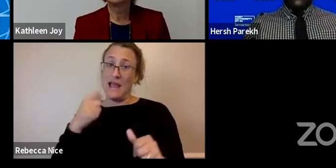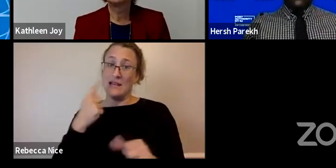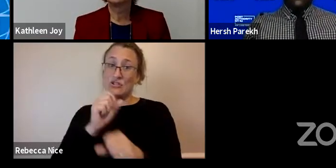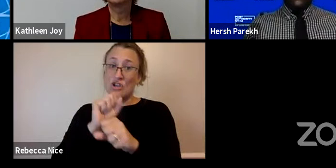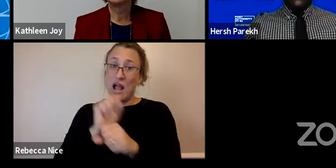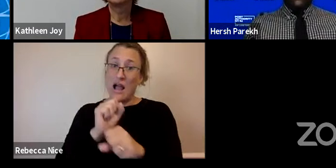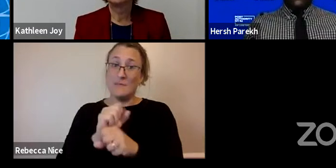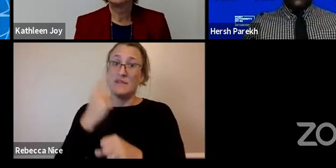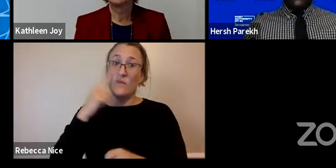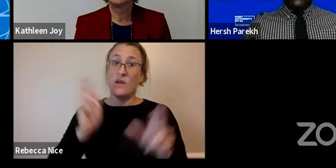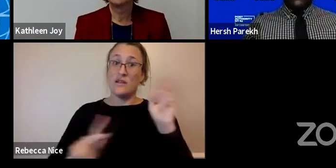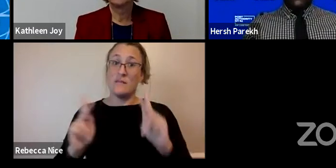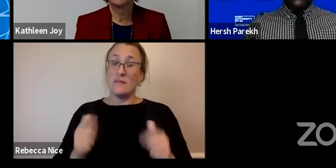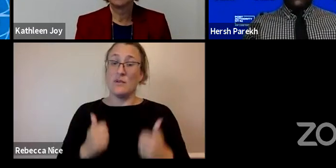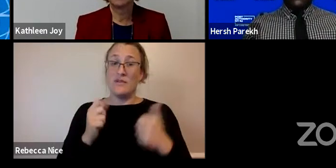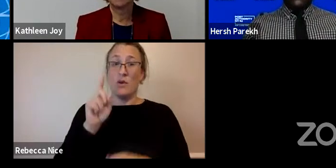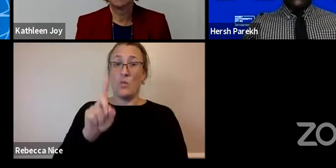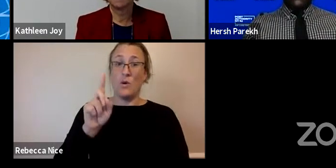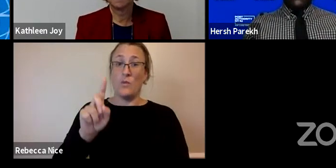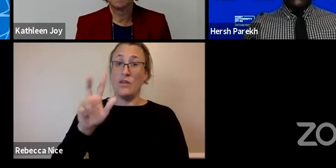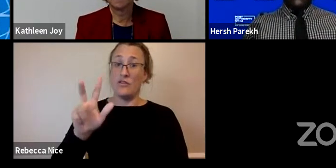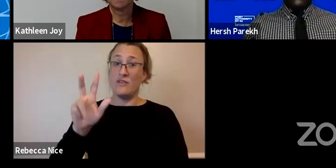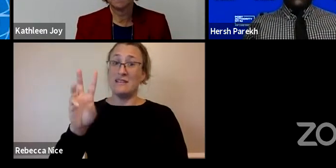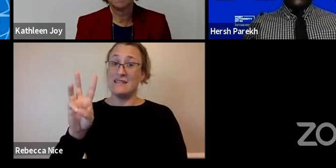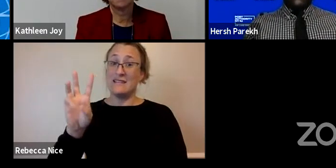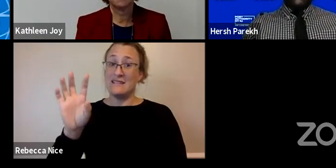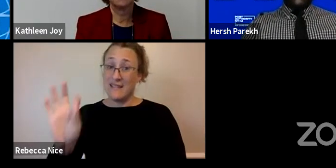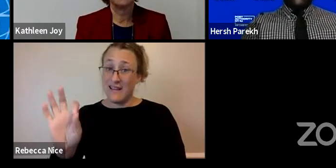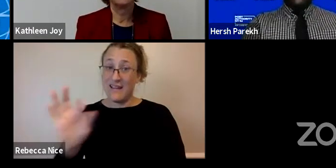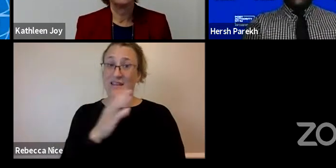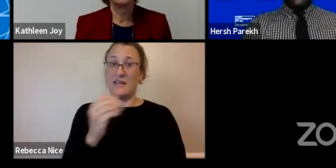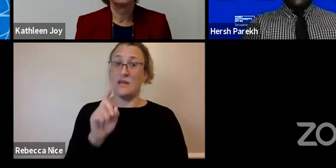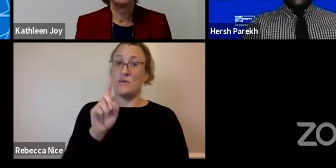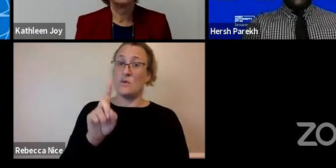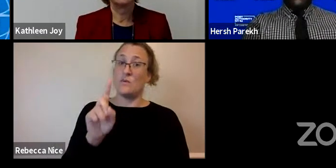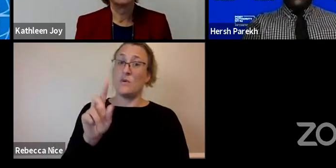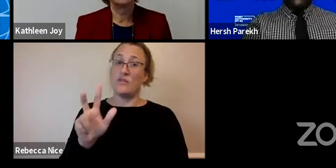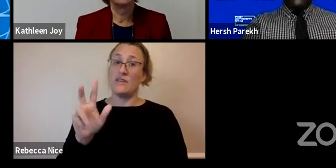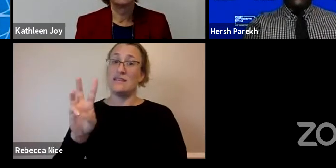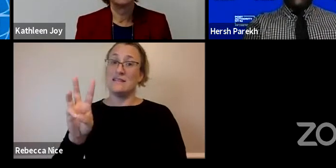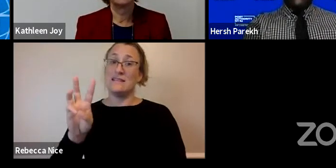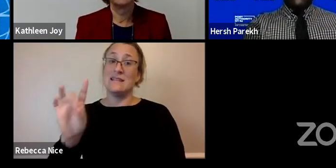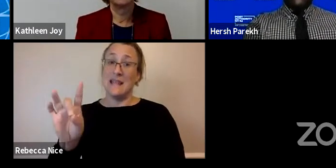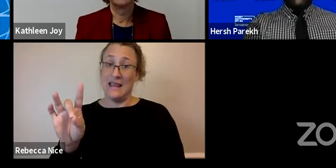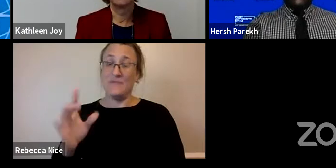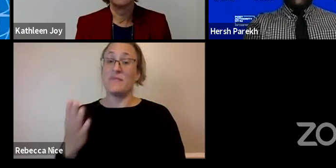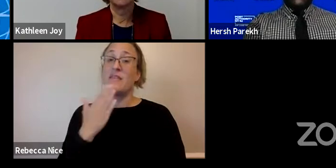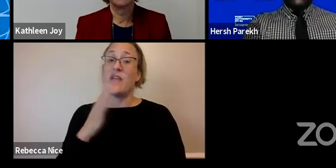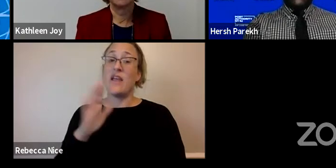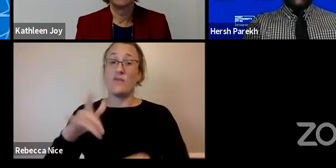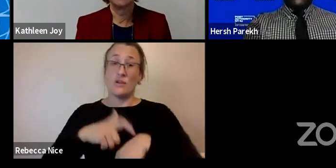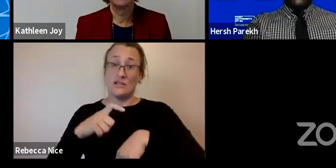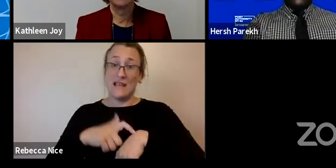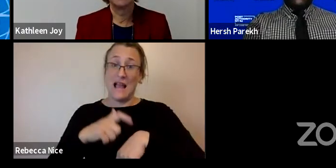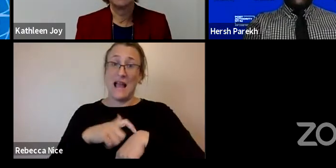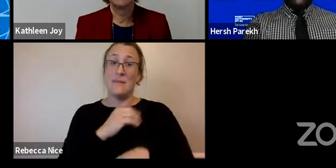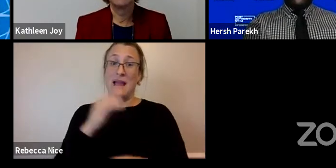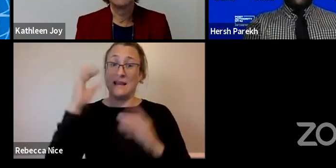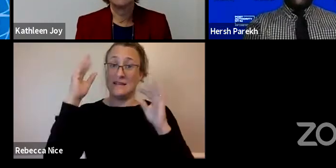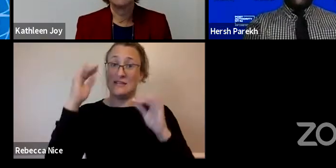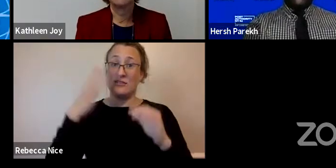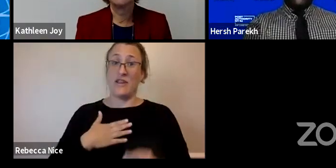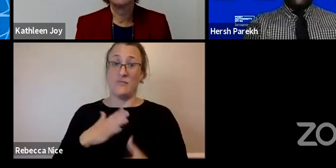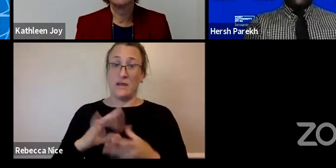the 11369 and 11368 zip codes. I thank you for your time and consideration. Thank you very